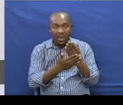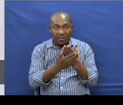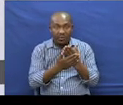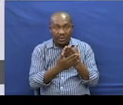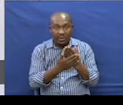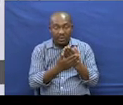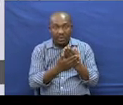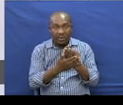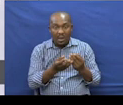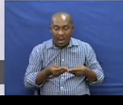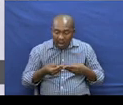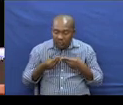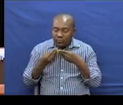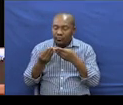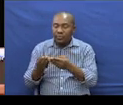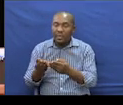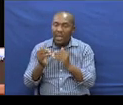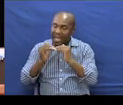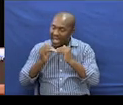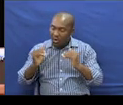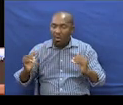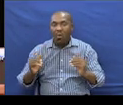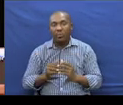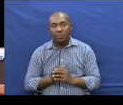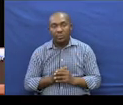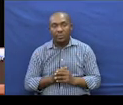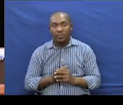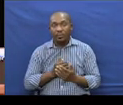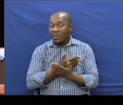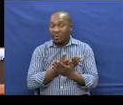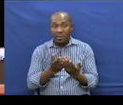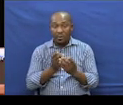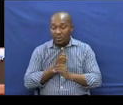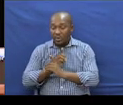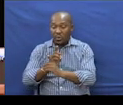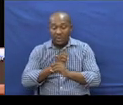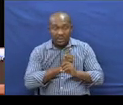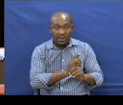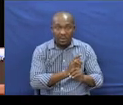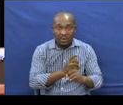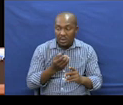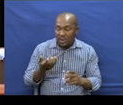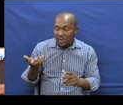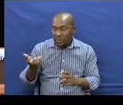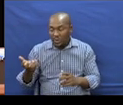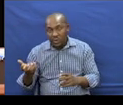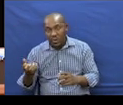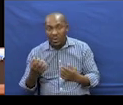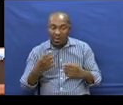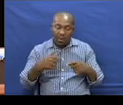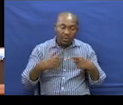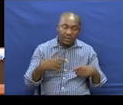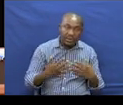a country are treated equally, as we said, without considering the social, political of the status of